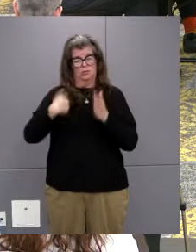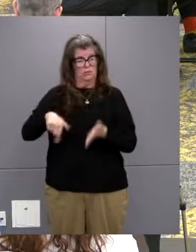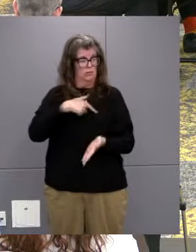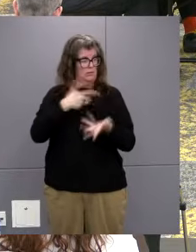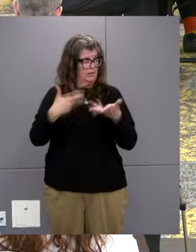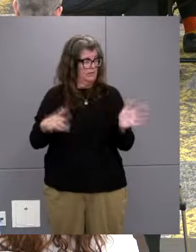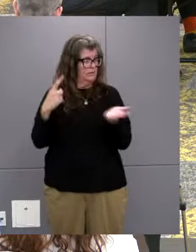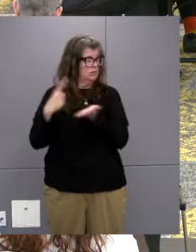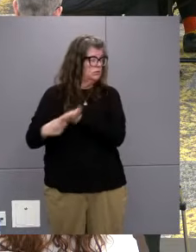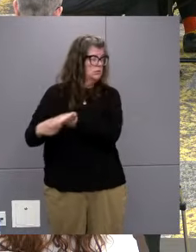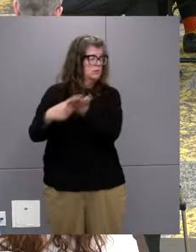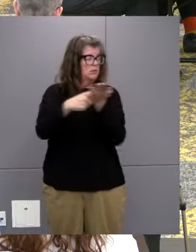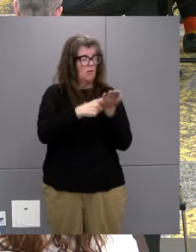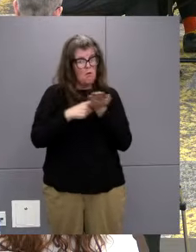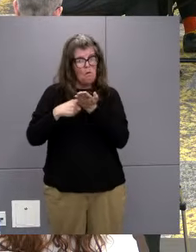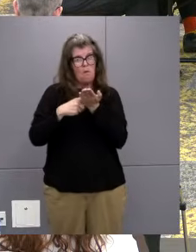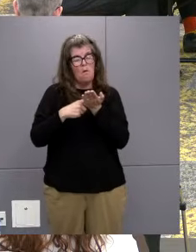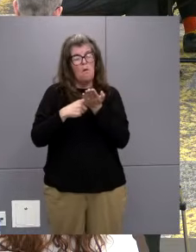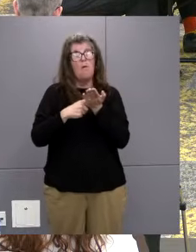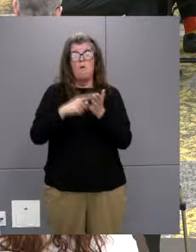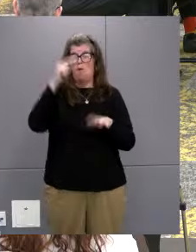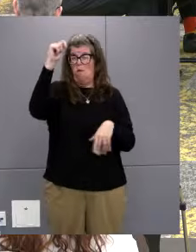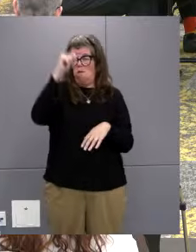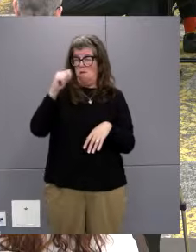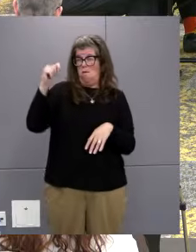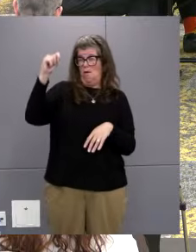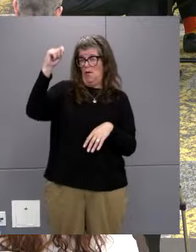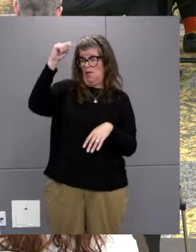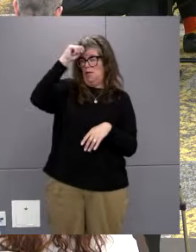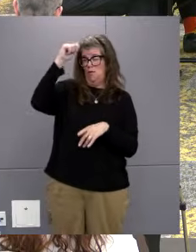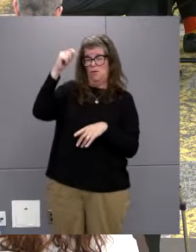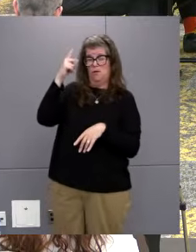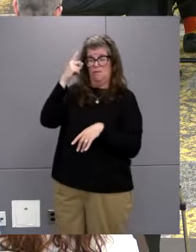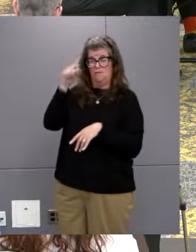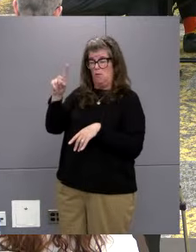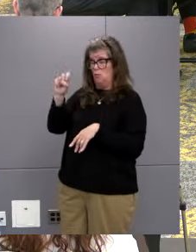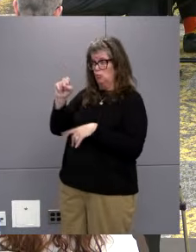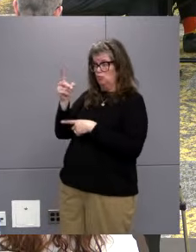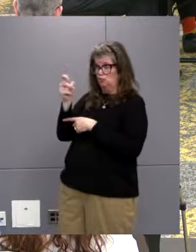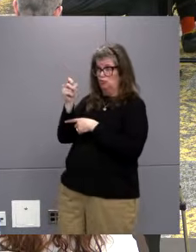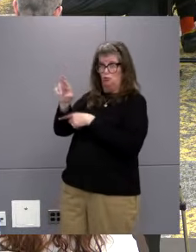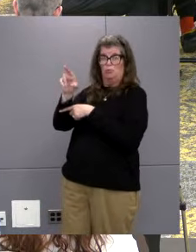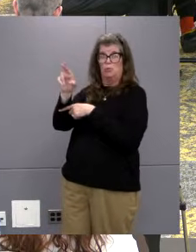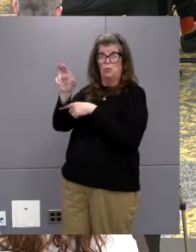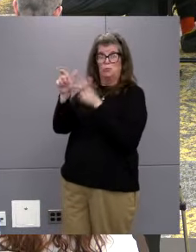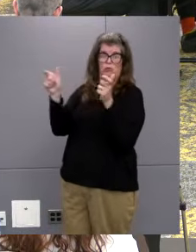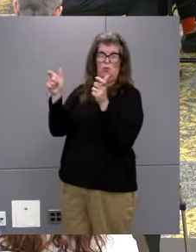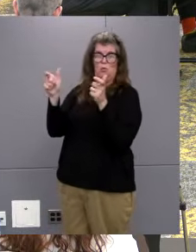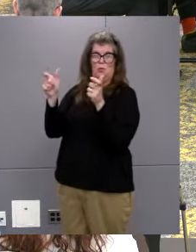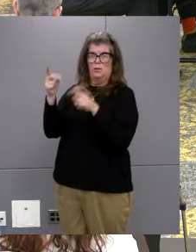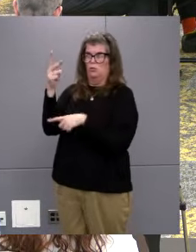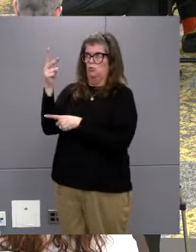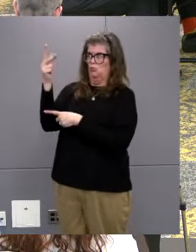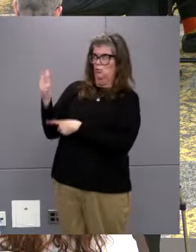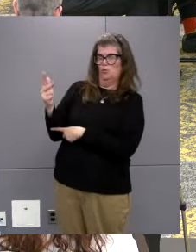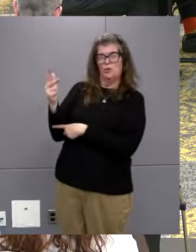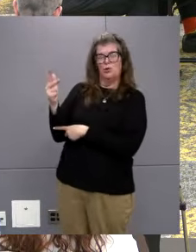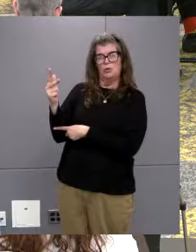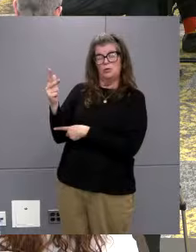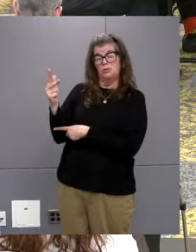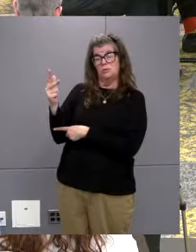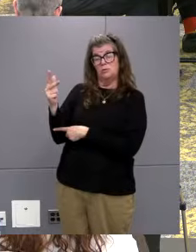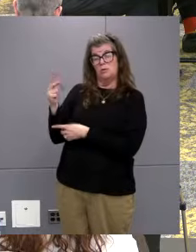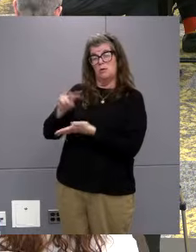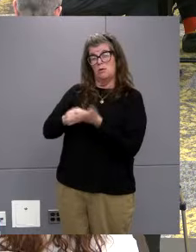about. The theory of supermajority, 2/3, is that